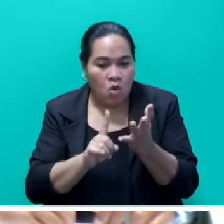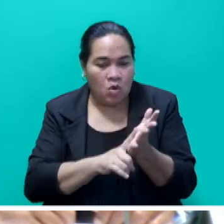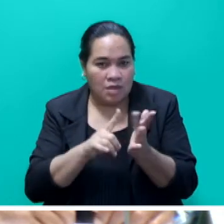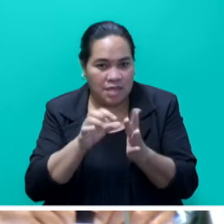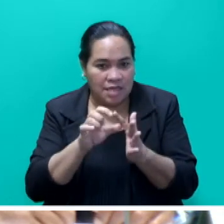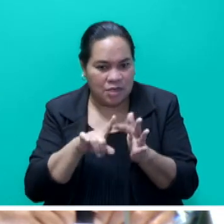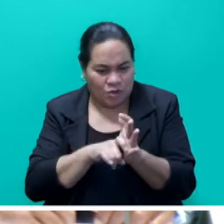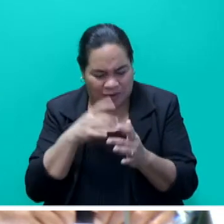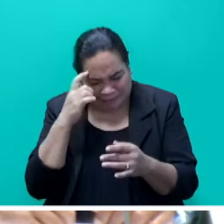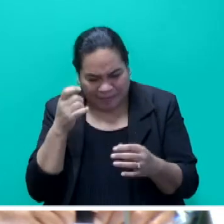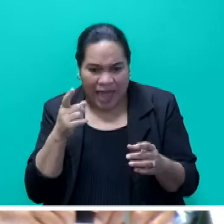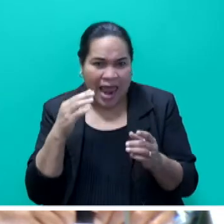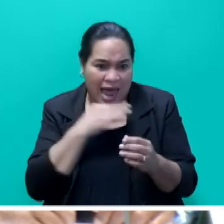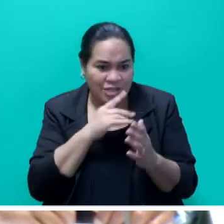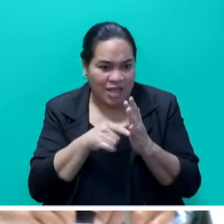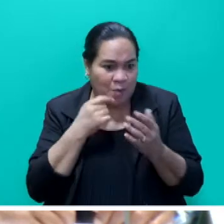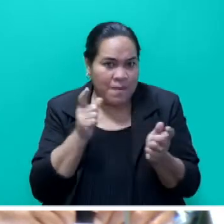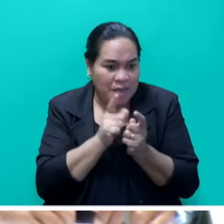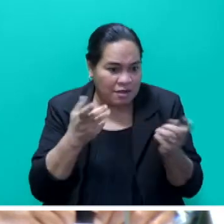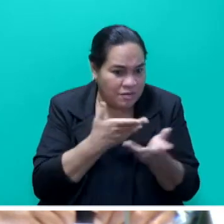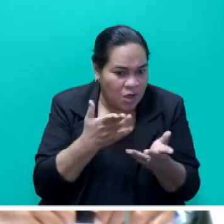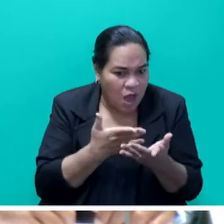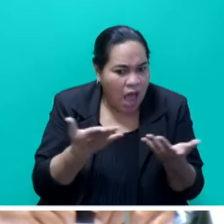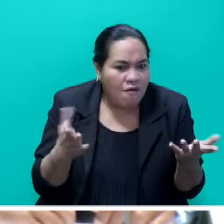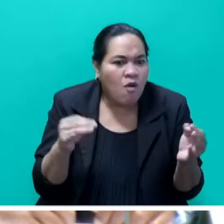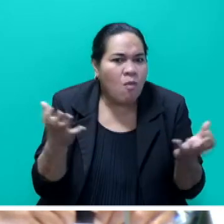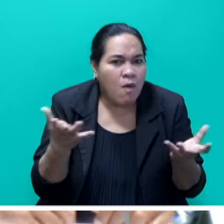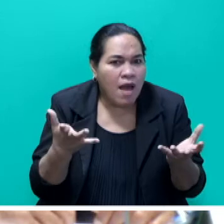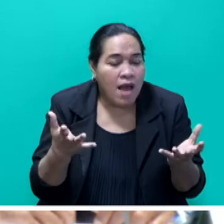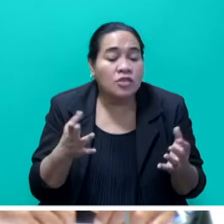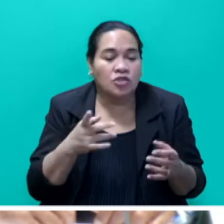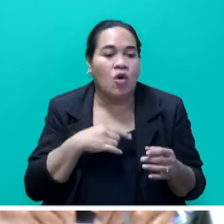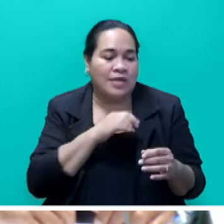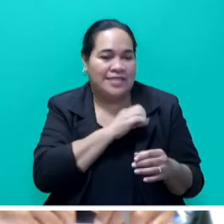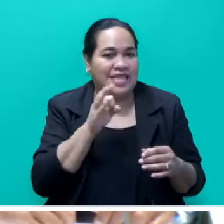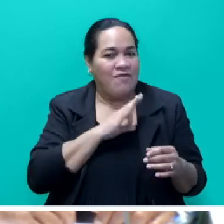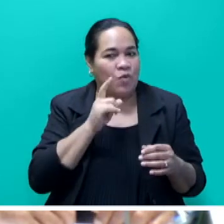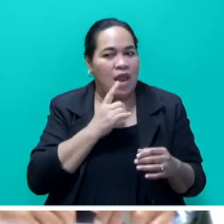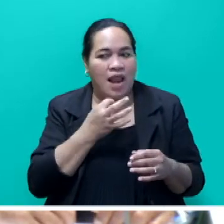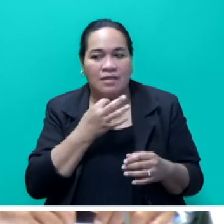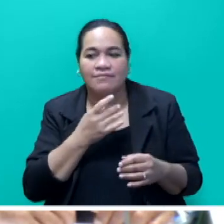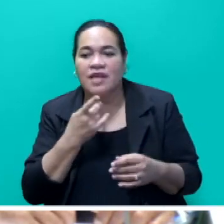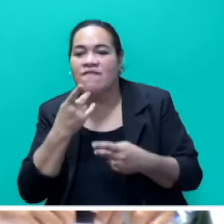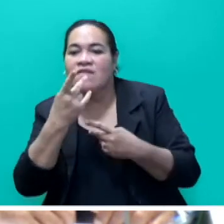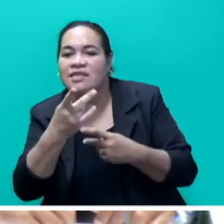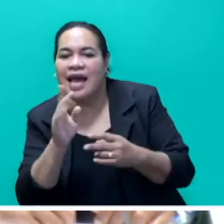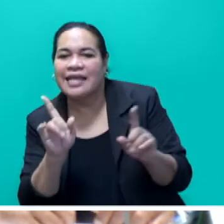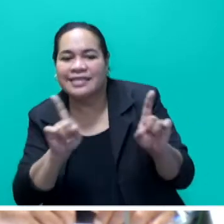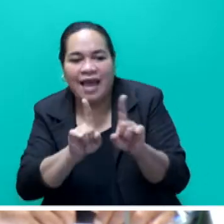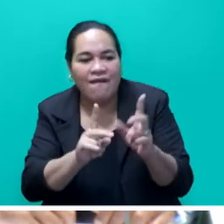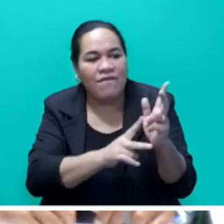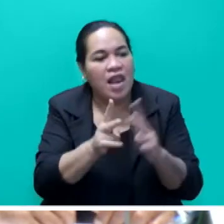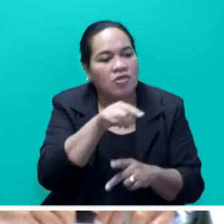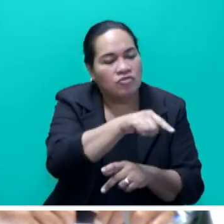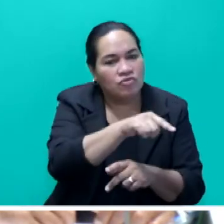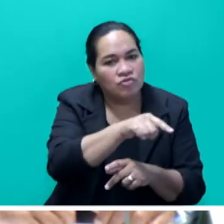we're going to get the boulders from. So our staff will visit that place, the nearby village, maybe tomorrow to talk to the